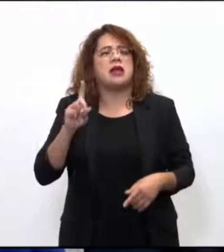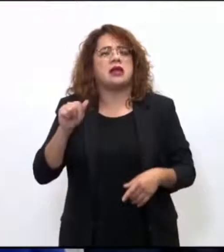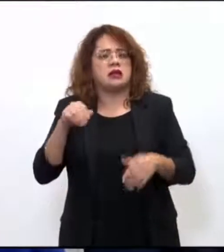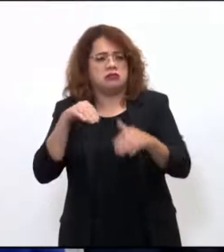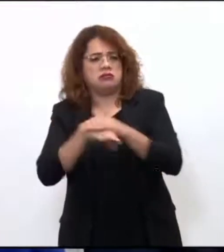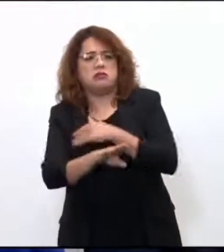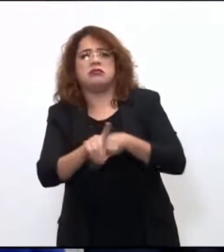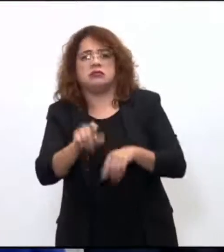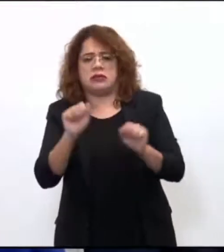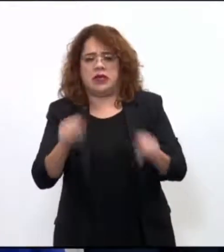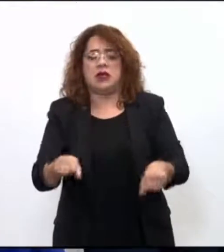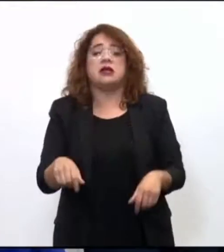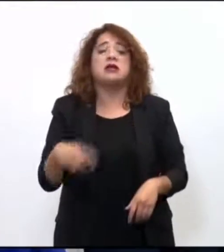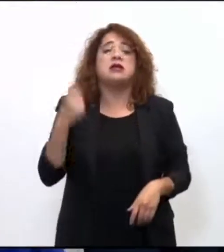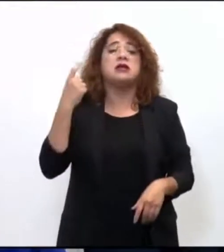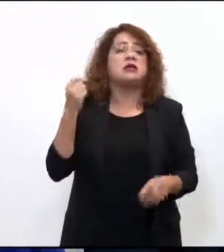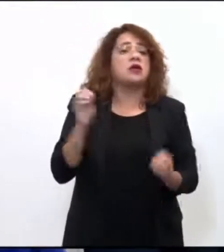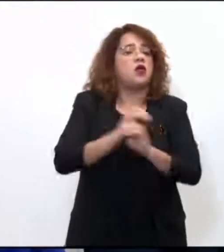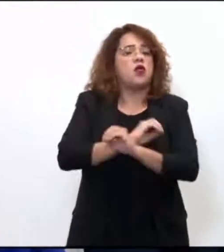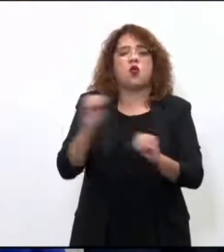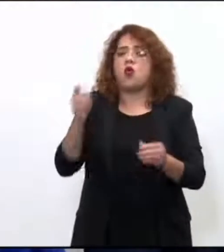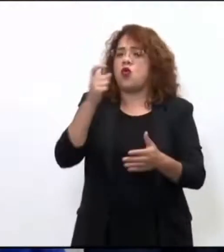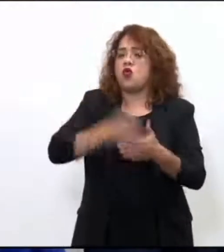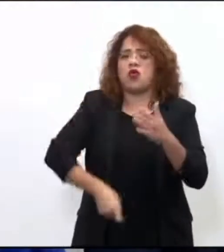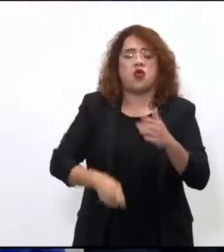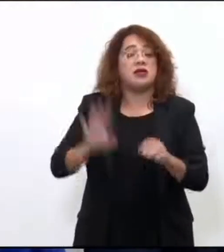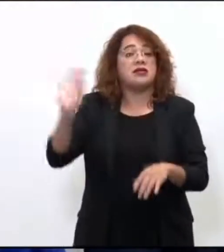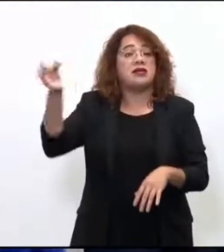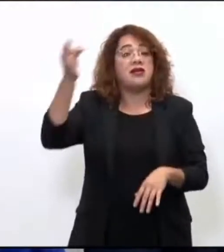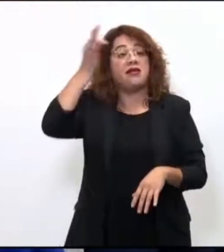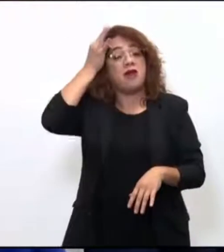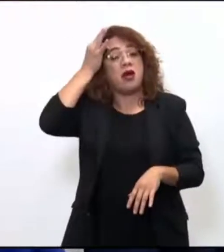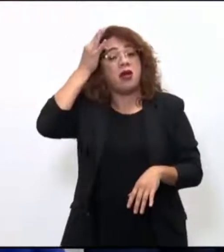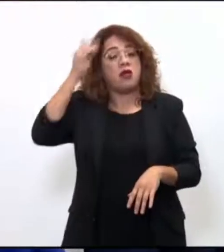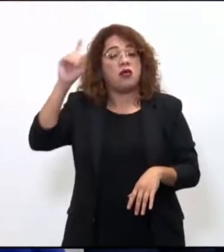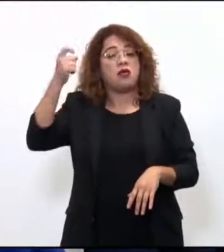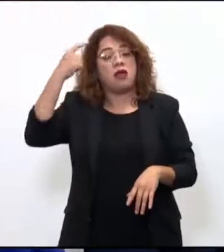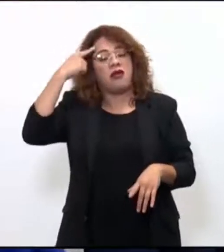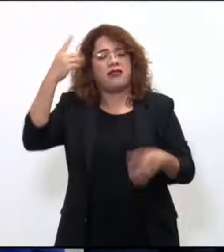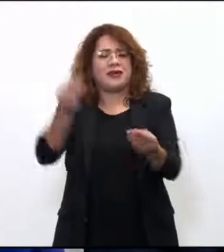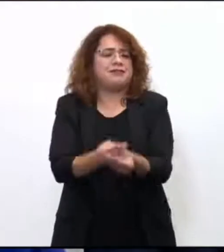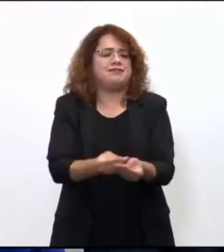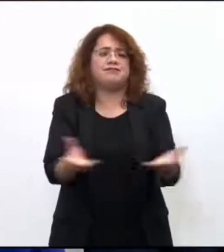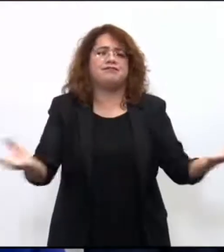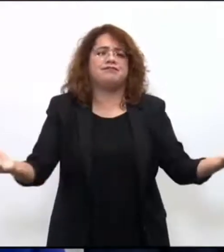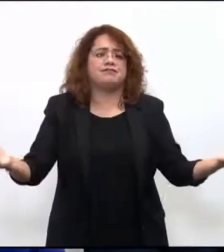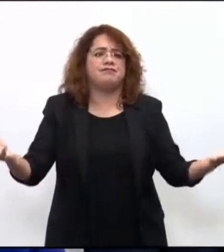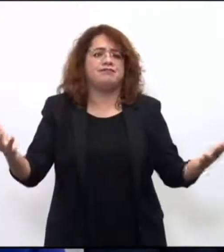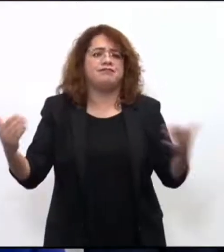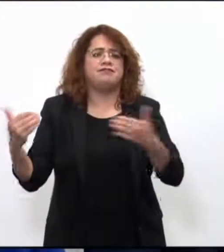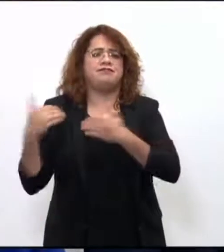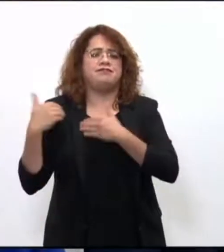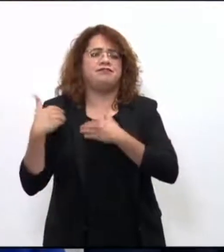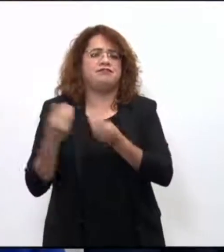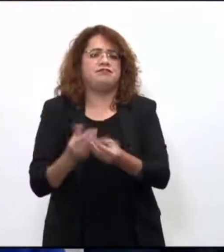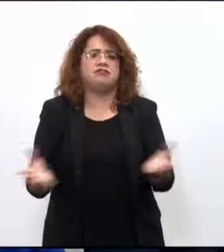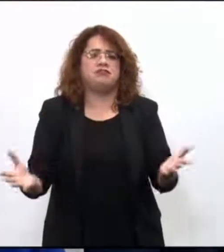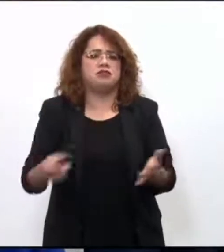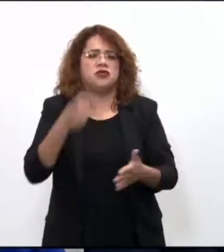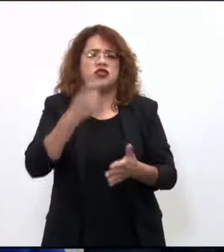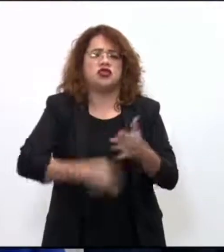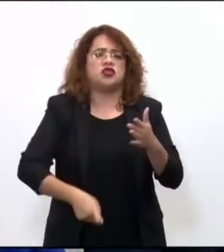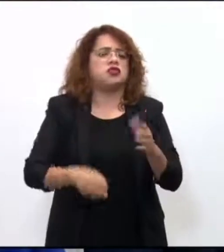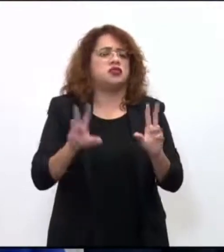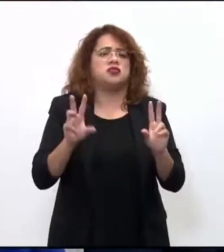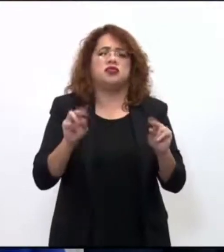charge and have been provided directly from the federal government. So now I want to turn to the